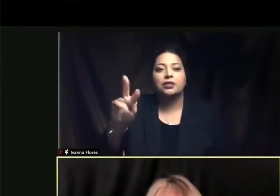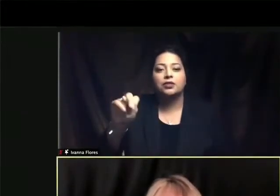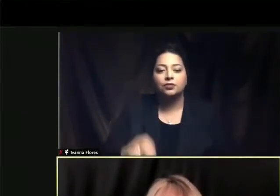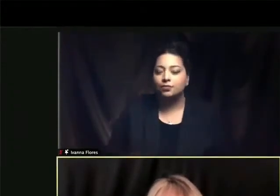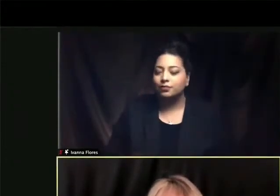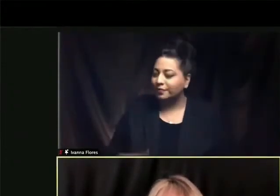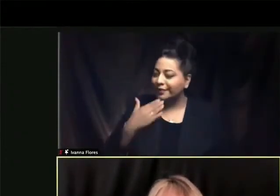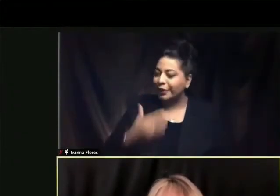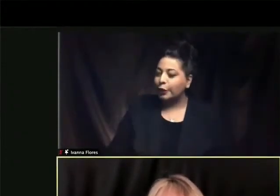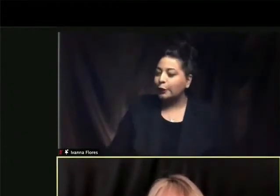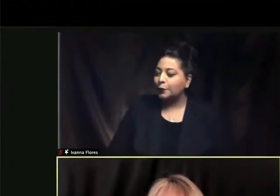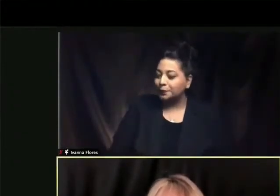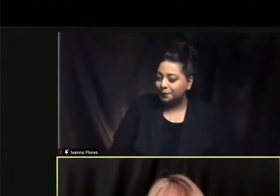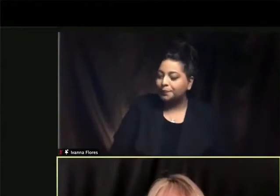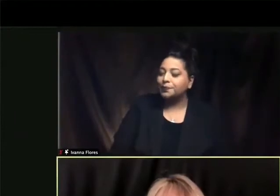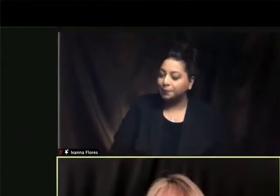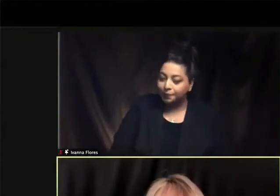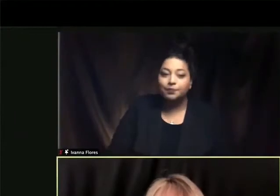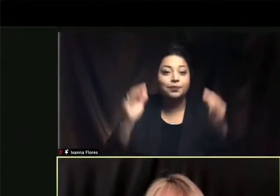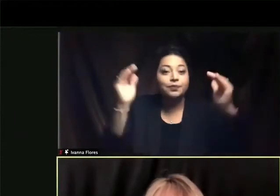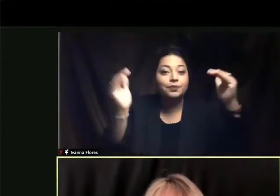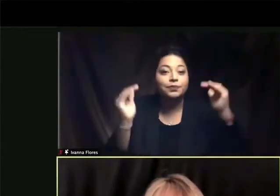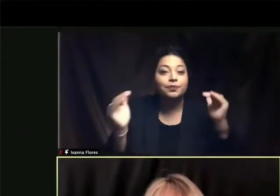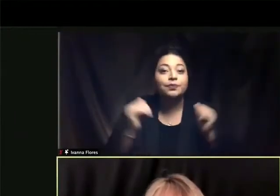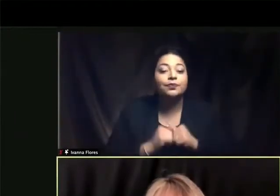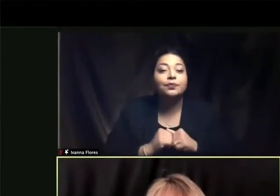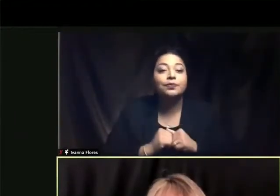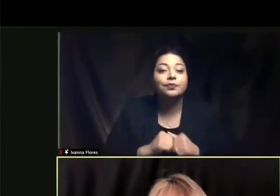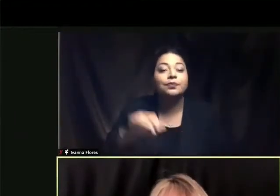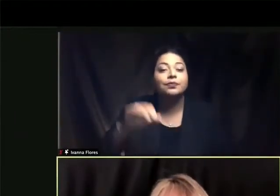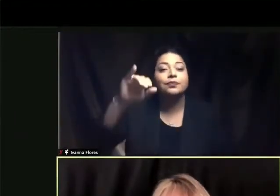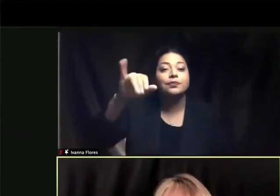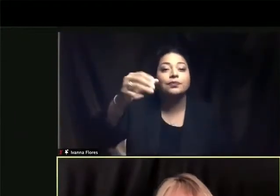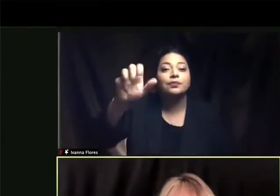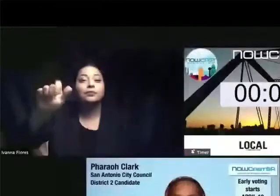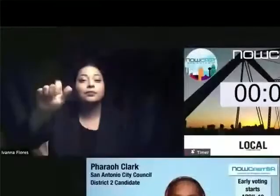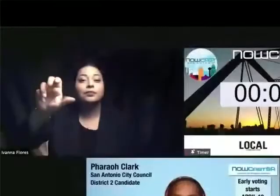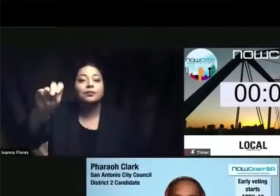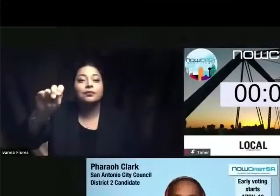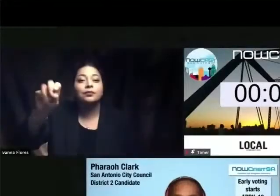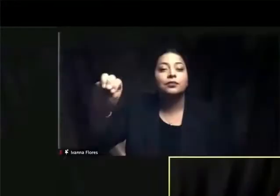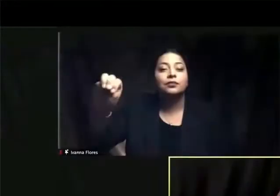Thank you. And the next person on this question is Jalen McKee-Rodriquez.